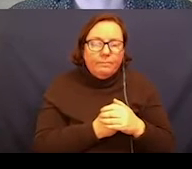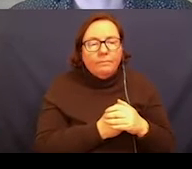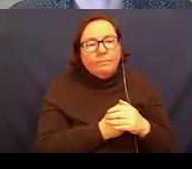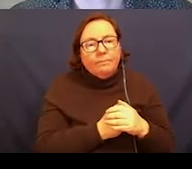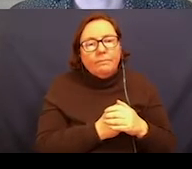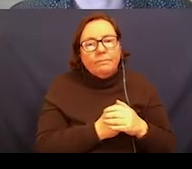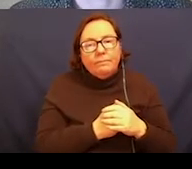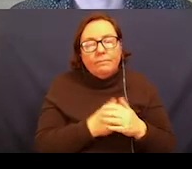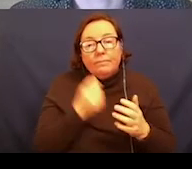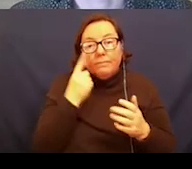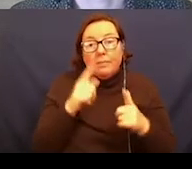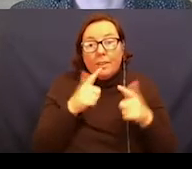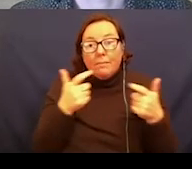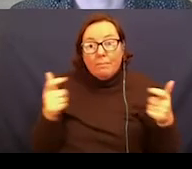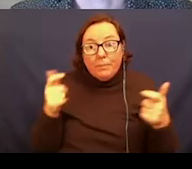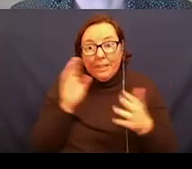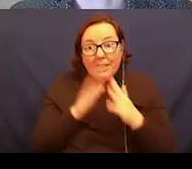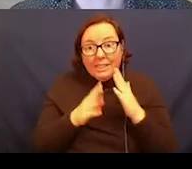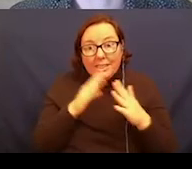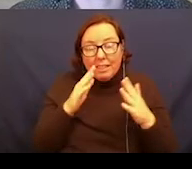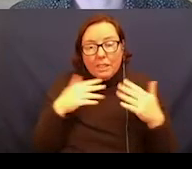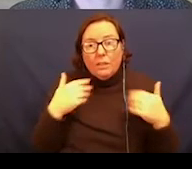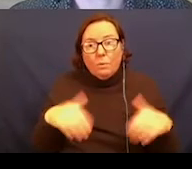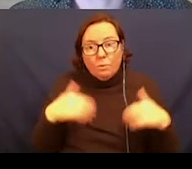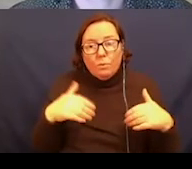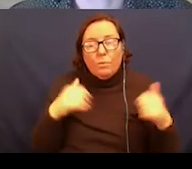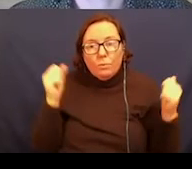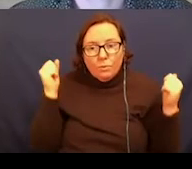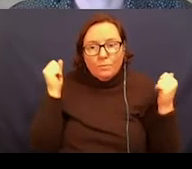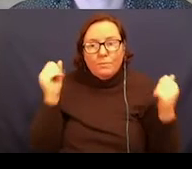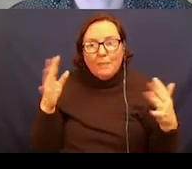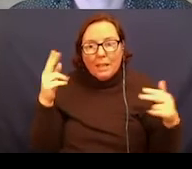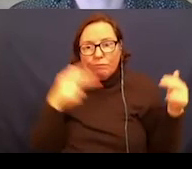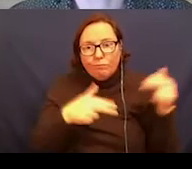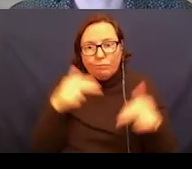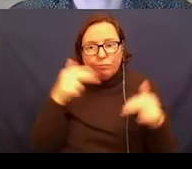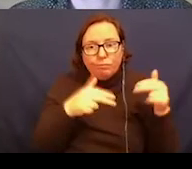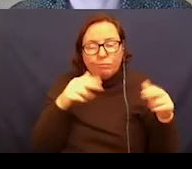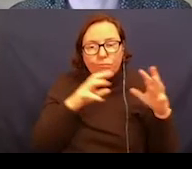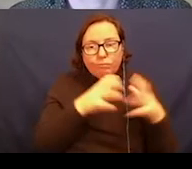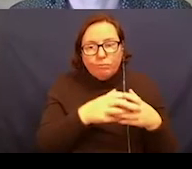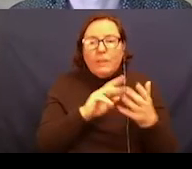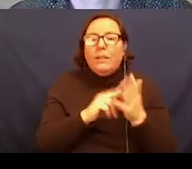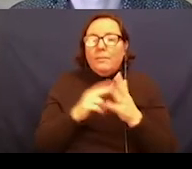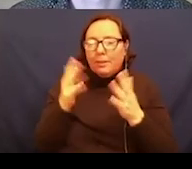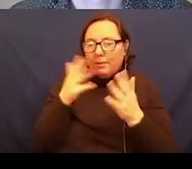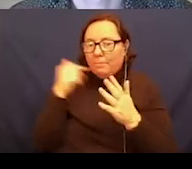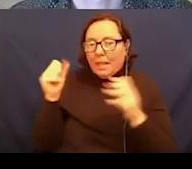There's power in numbers, and that's one of the main advantages this program has